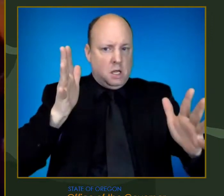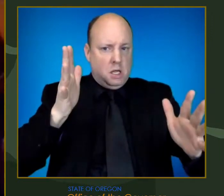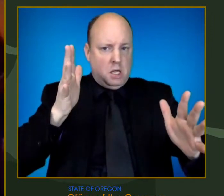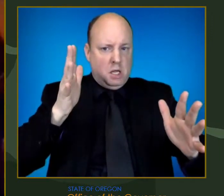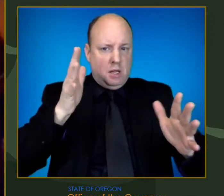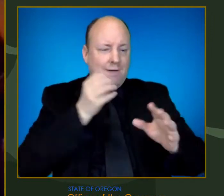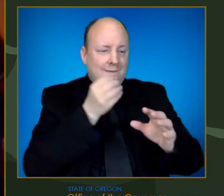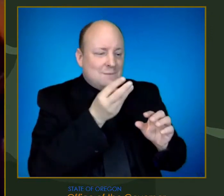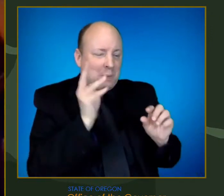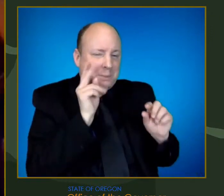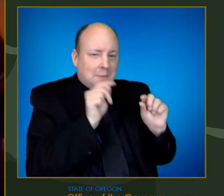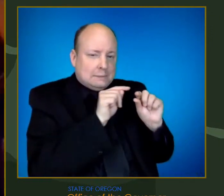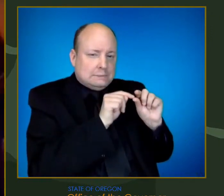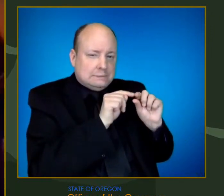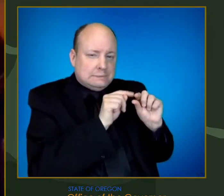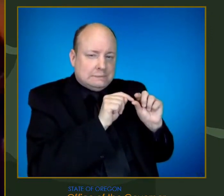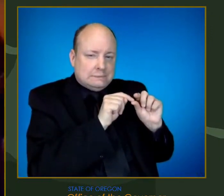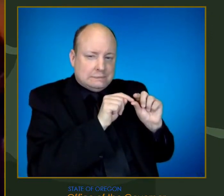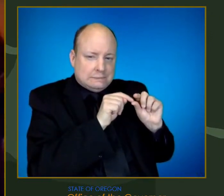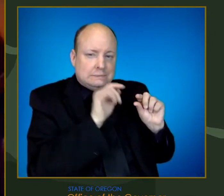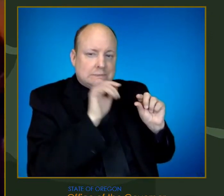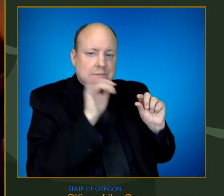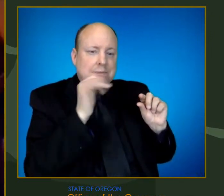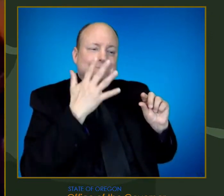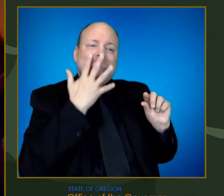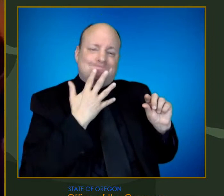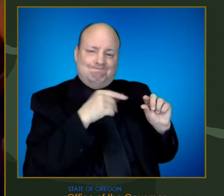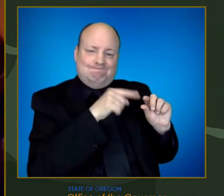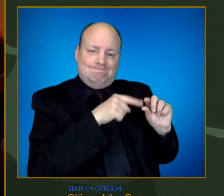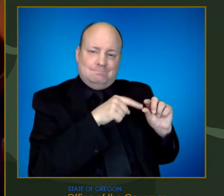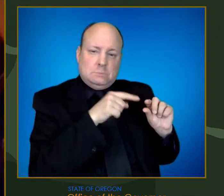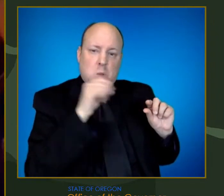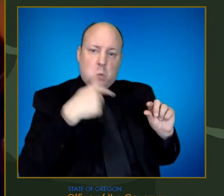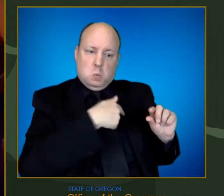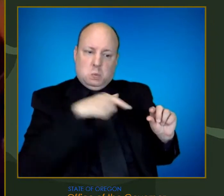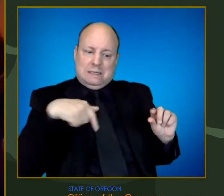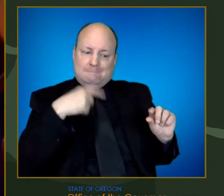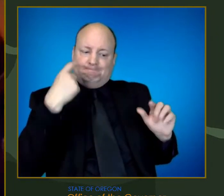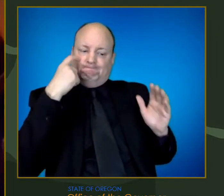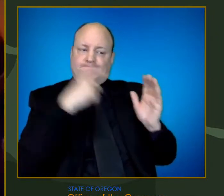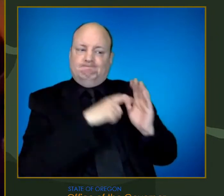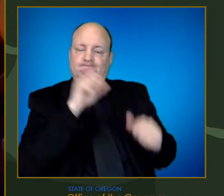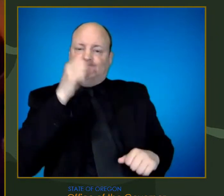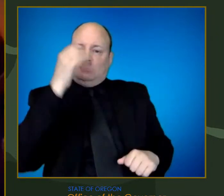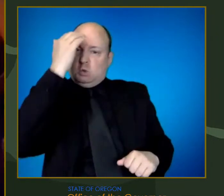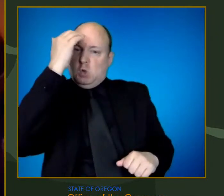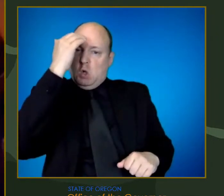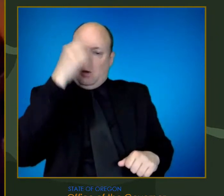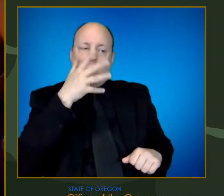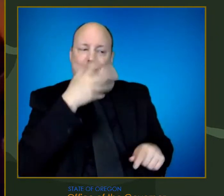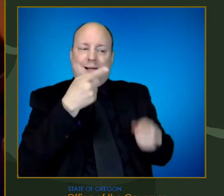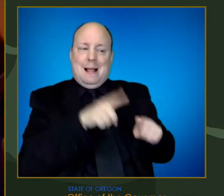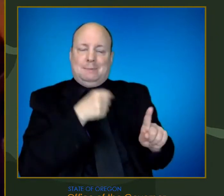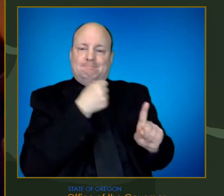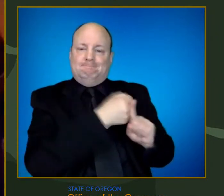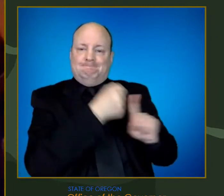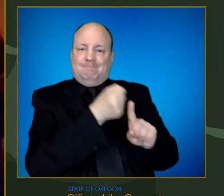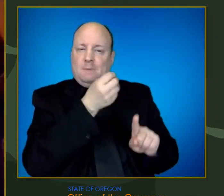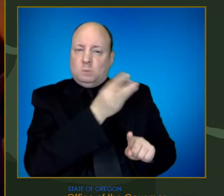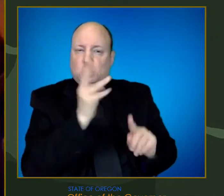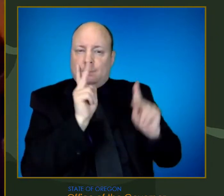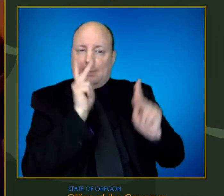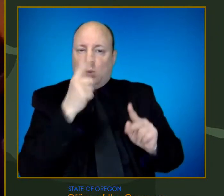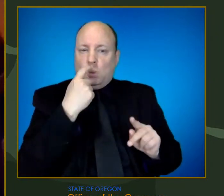anticipated. But as more and more individuals get vaccinated across the United States and in Oregon, we're going to see less opportunities